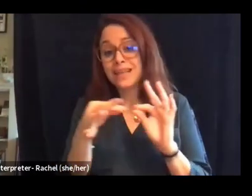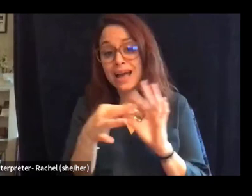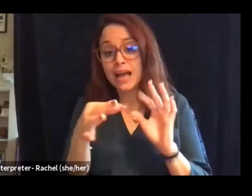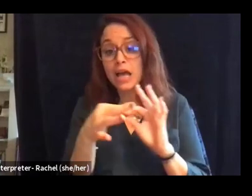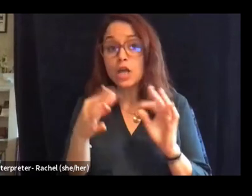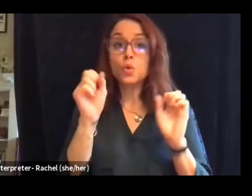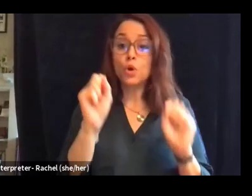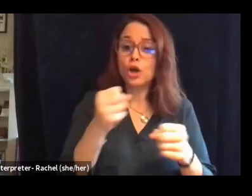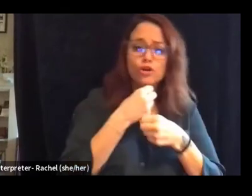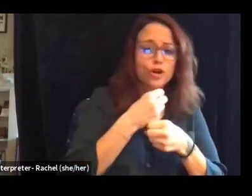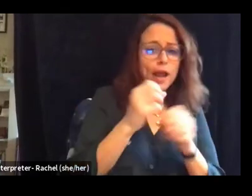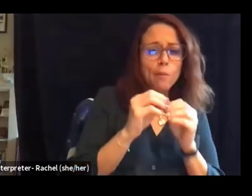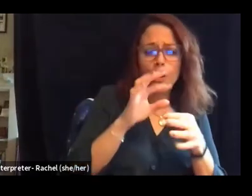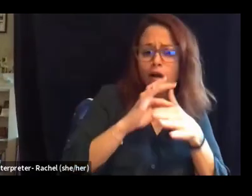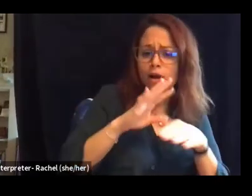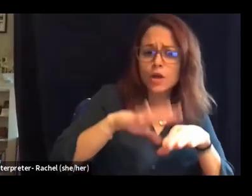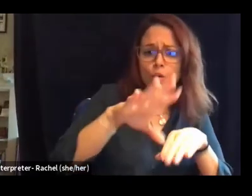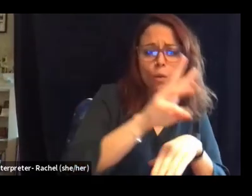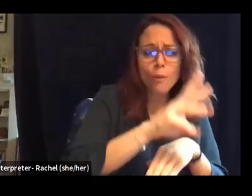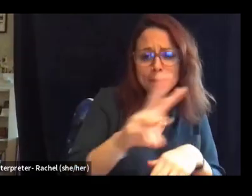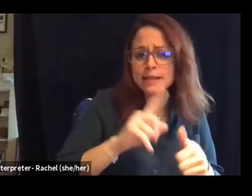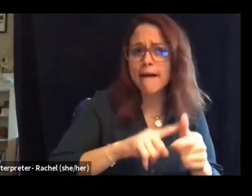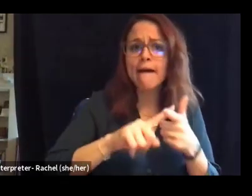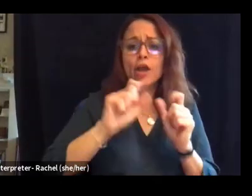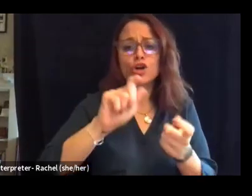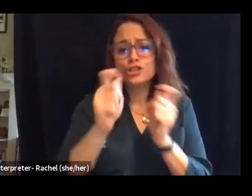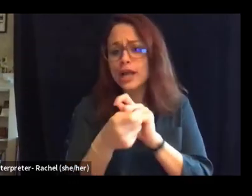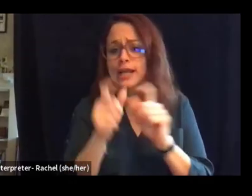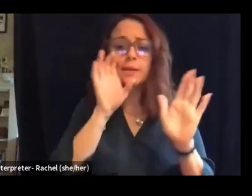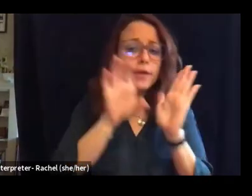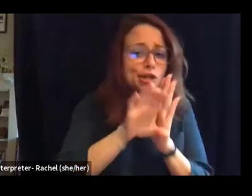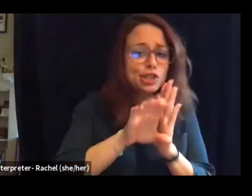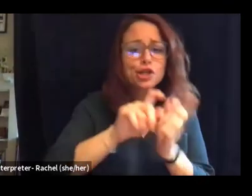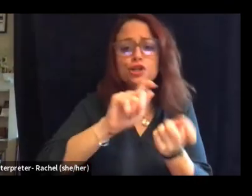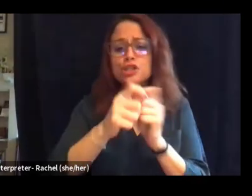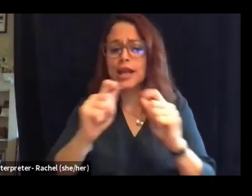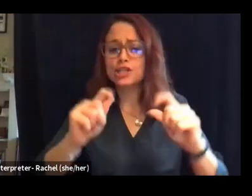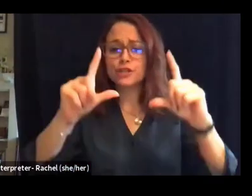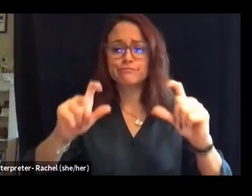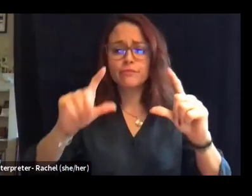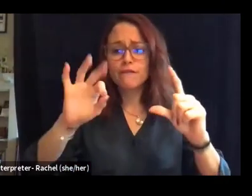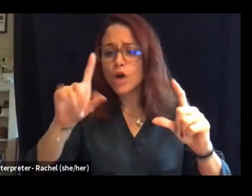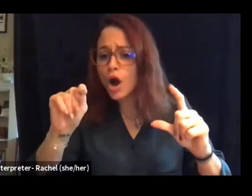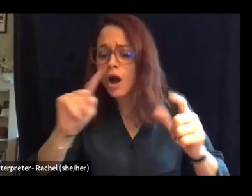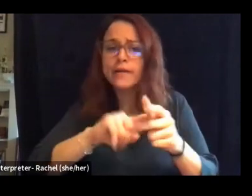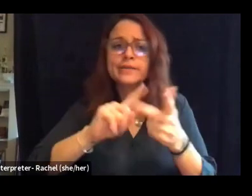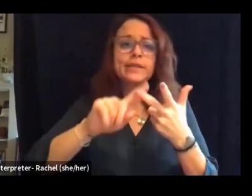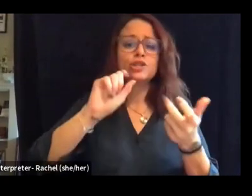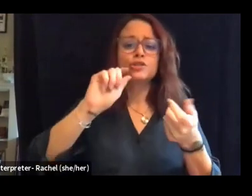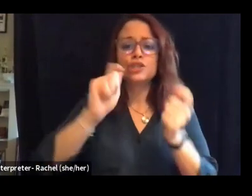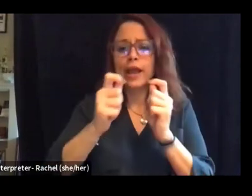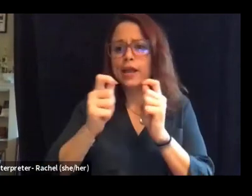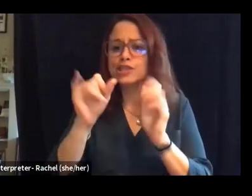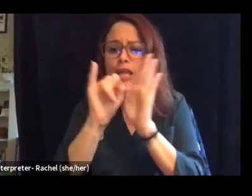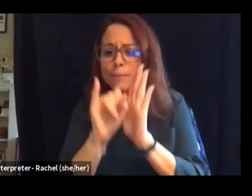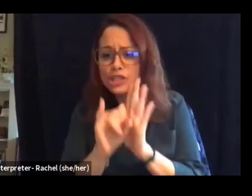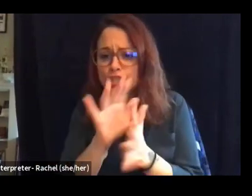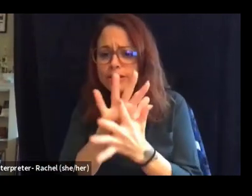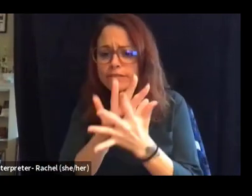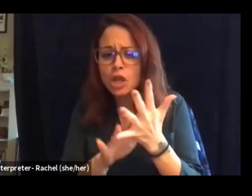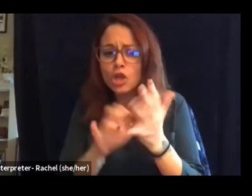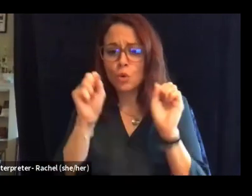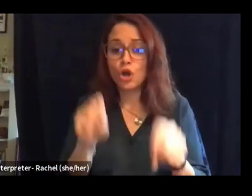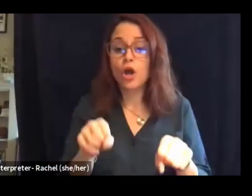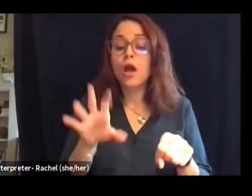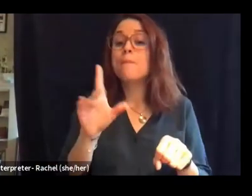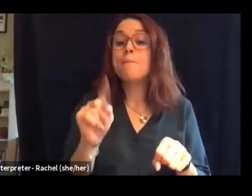content on your website, changing the font, whatever it might be, changing your graphics, it's not going to give